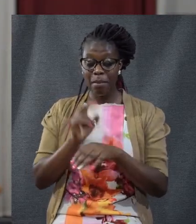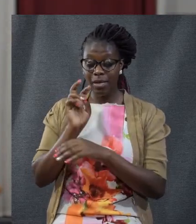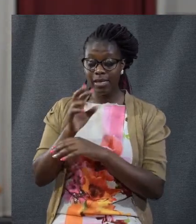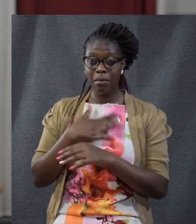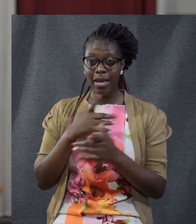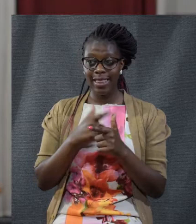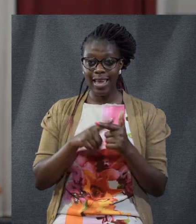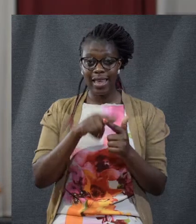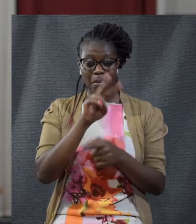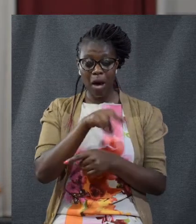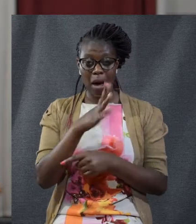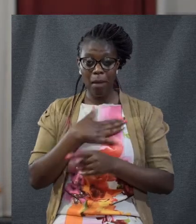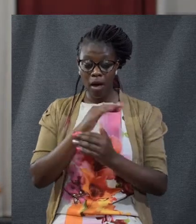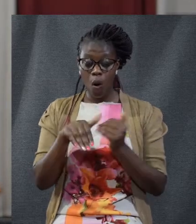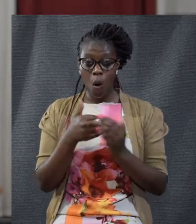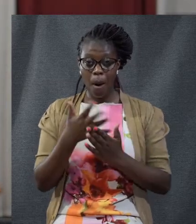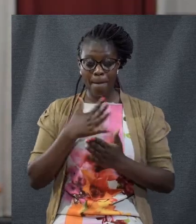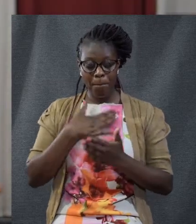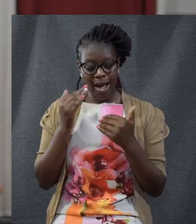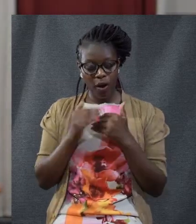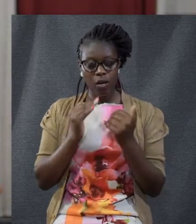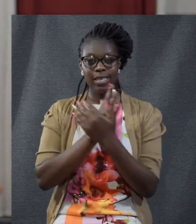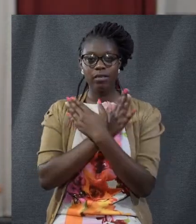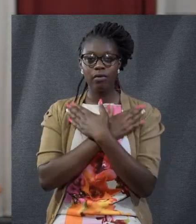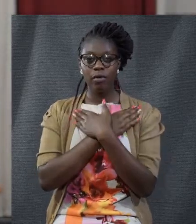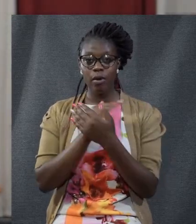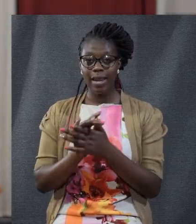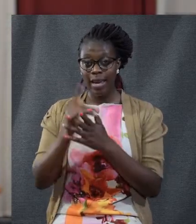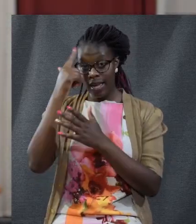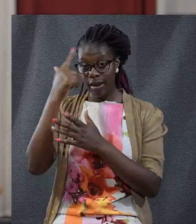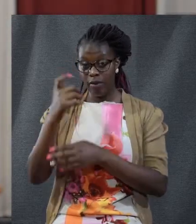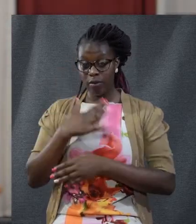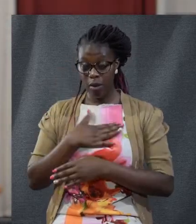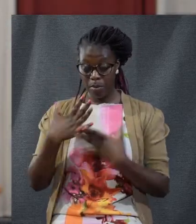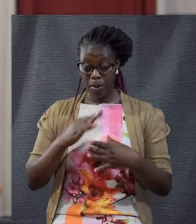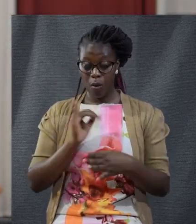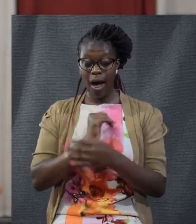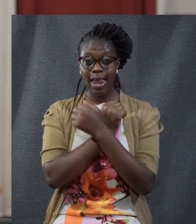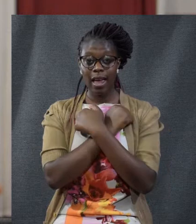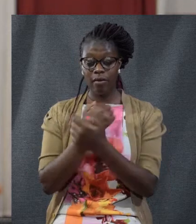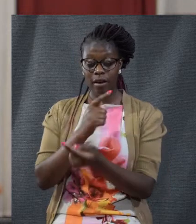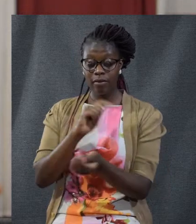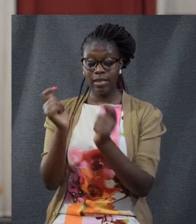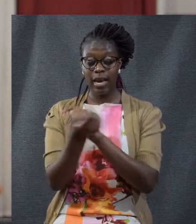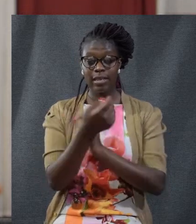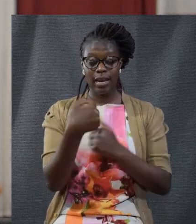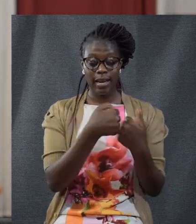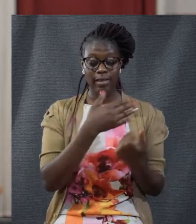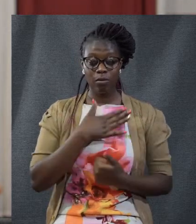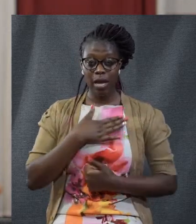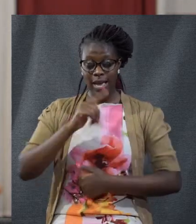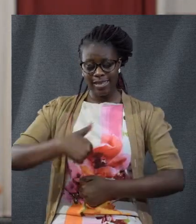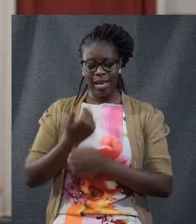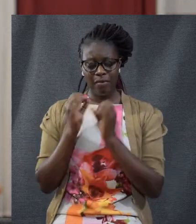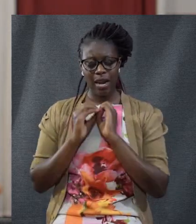ridicule me. All my intimate friends detest me. Those I love have turned against me. I'm